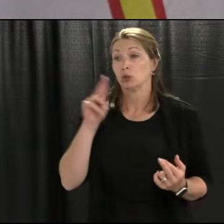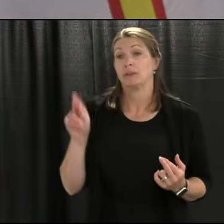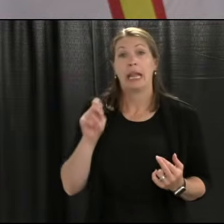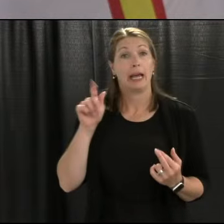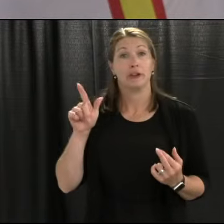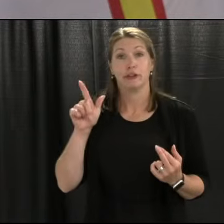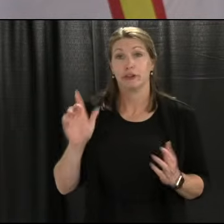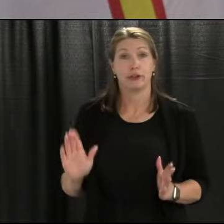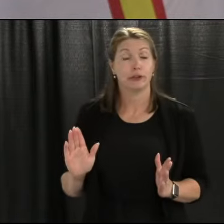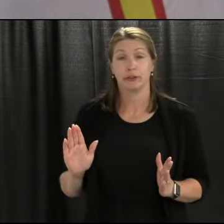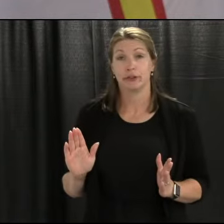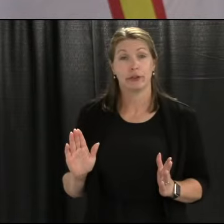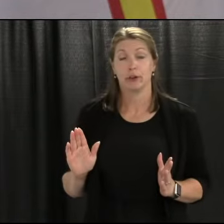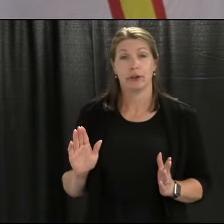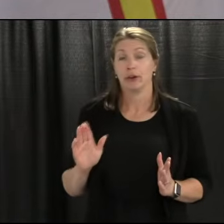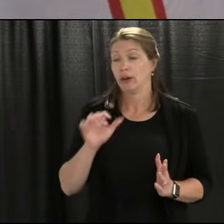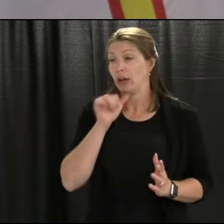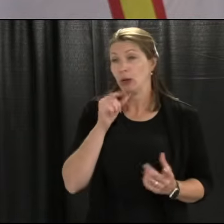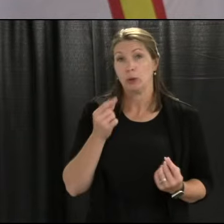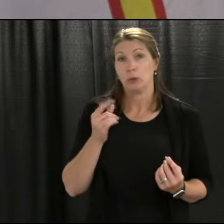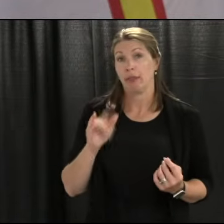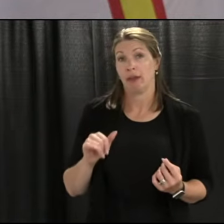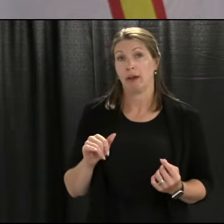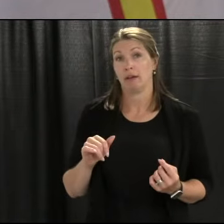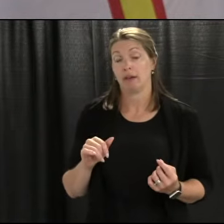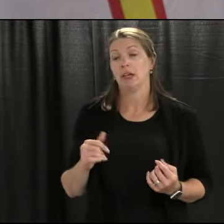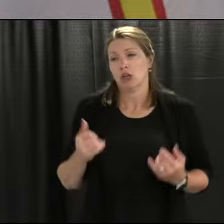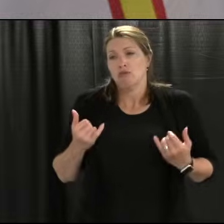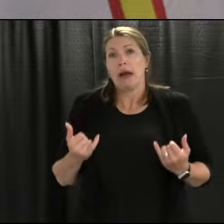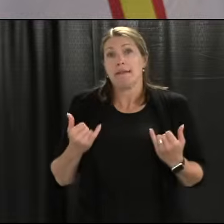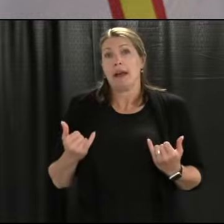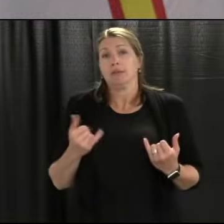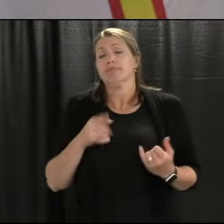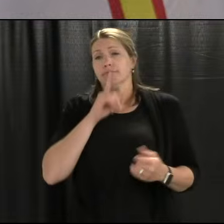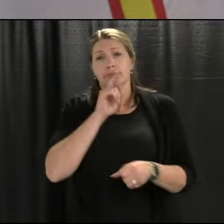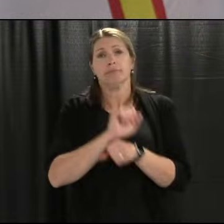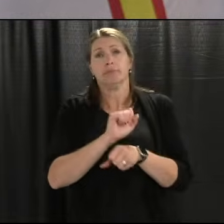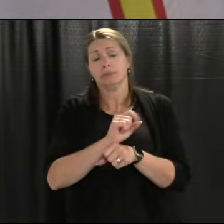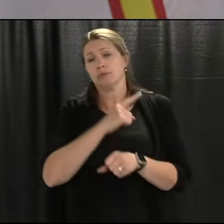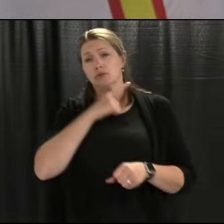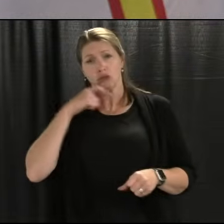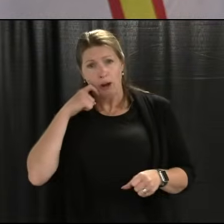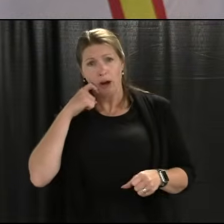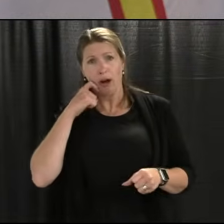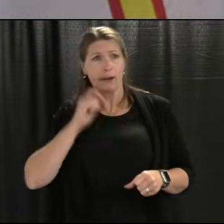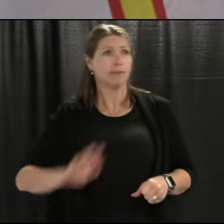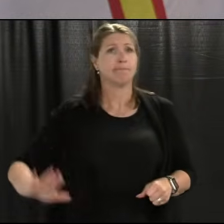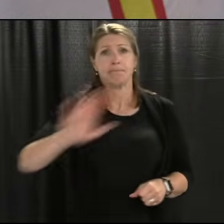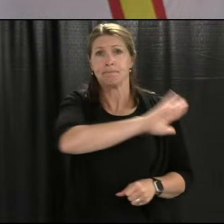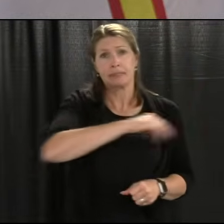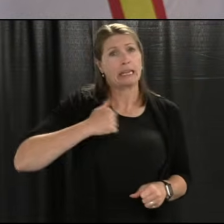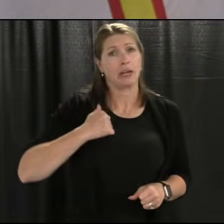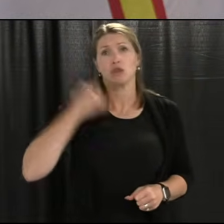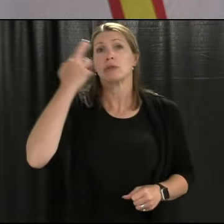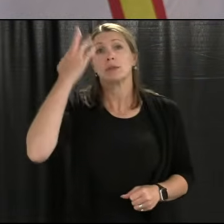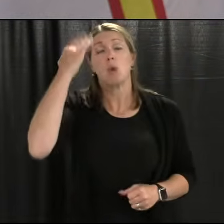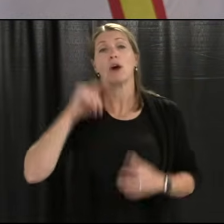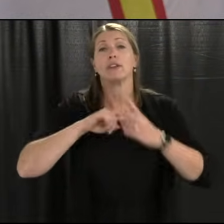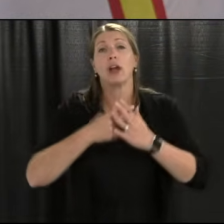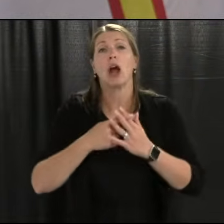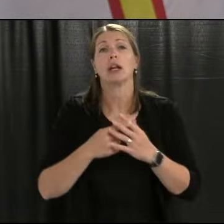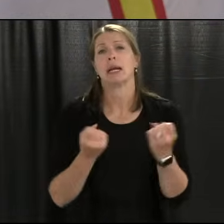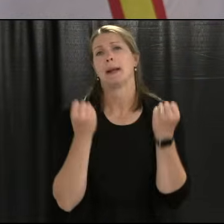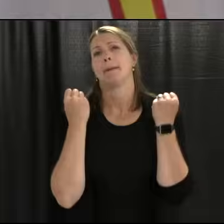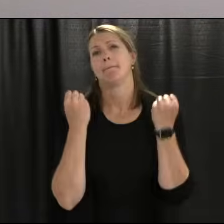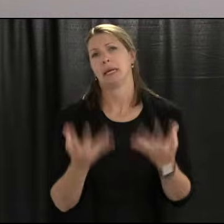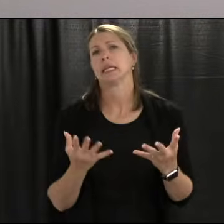It is forest fire season. There's forest fires across the country. They happen for all kinds of reasons. So let's just try and see the good